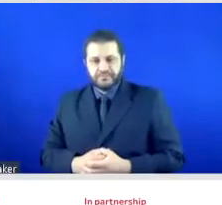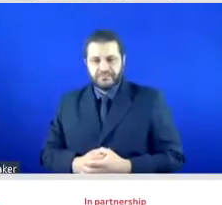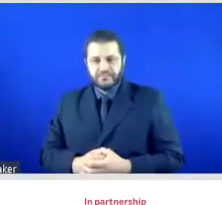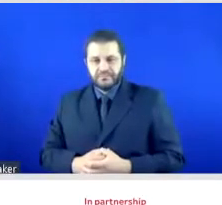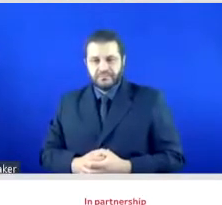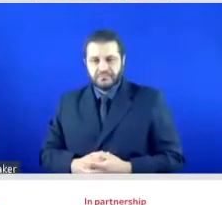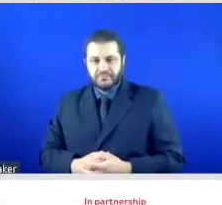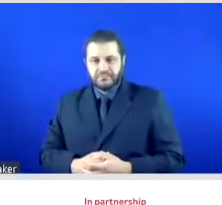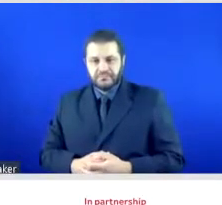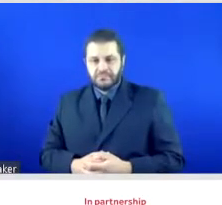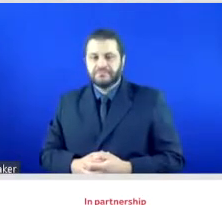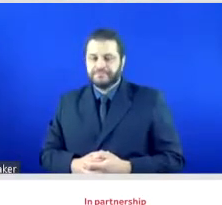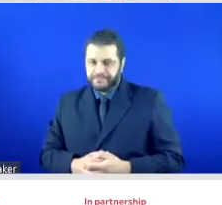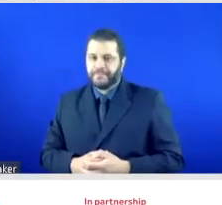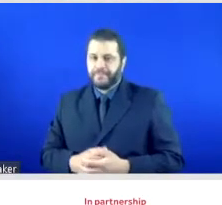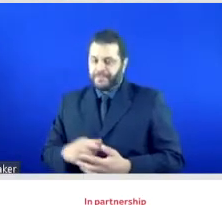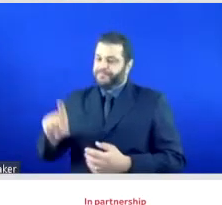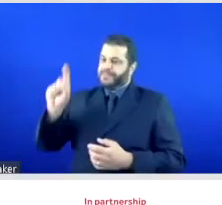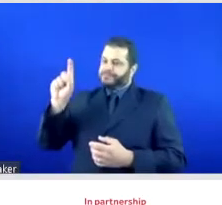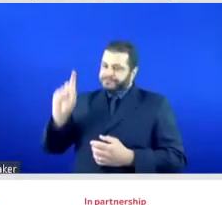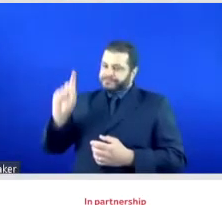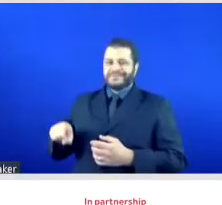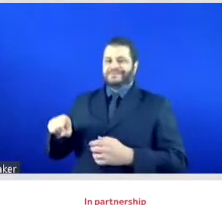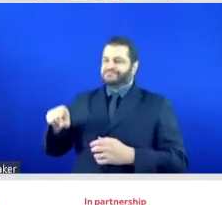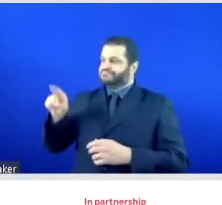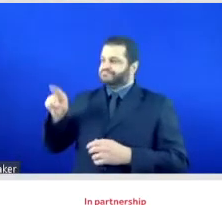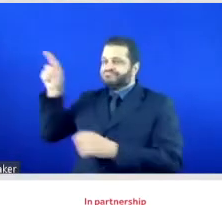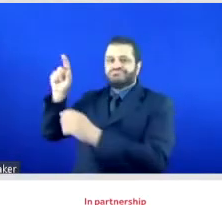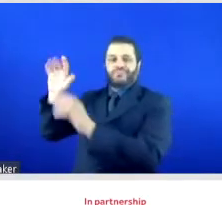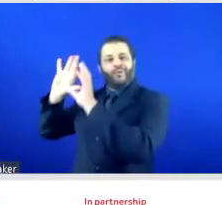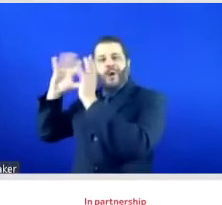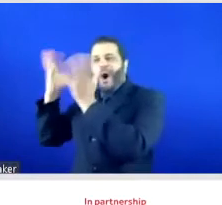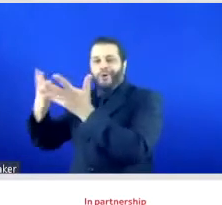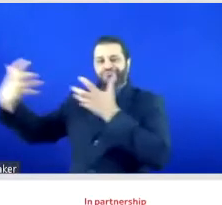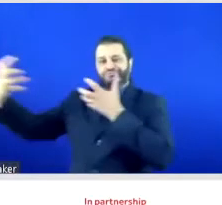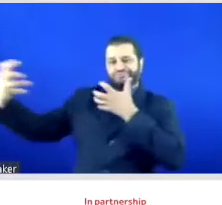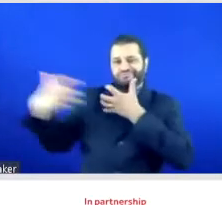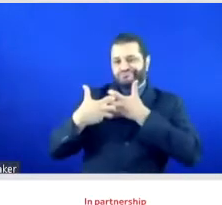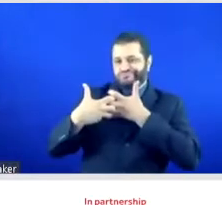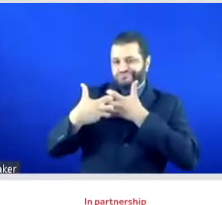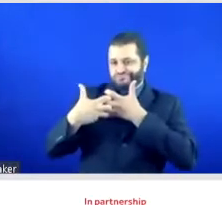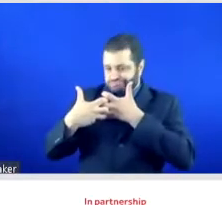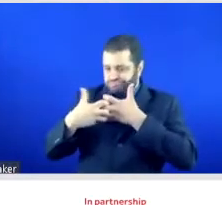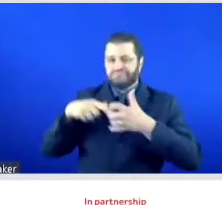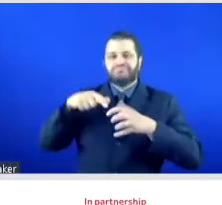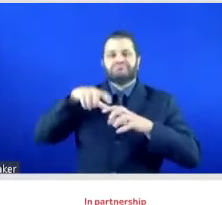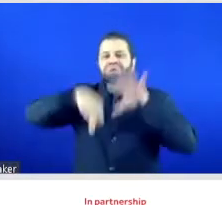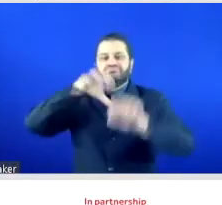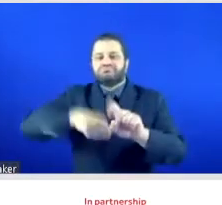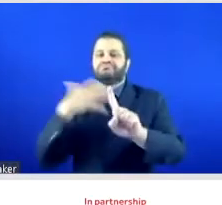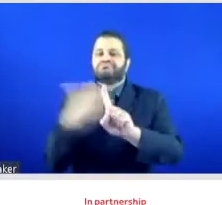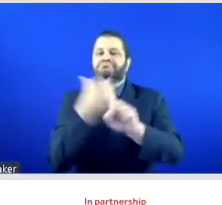to raise awareness on the level of representation that is currently lacking for women and girls, that is at the highest levels in government, as well